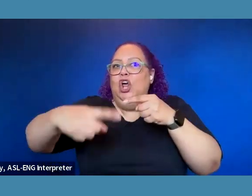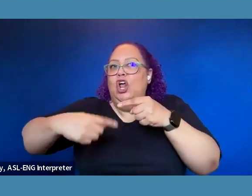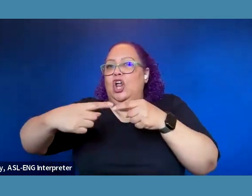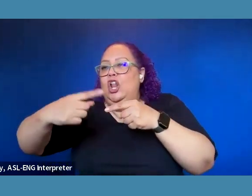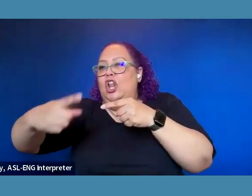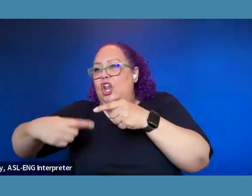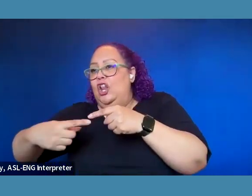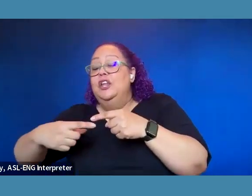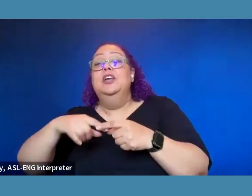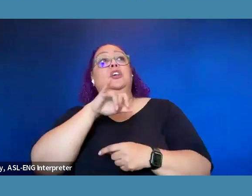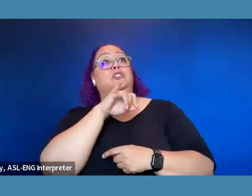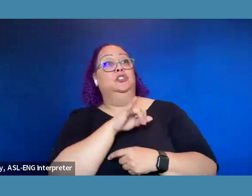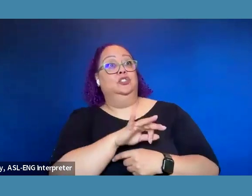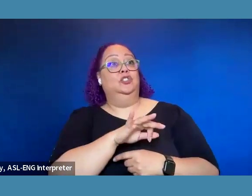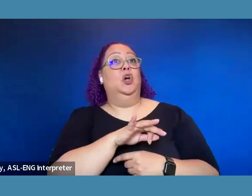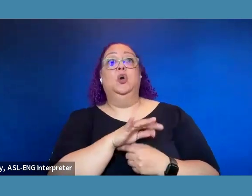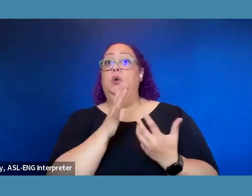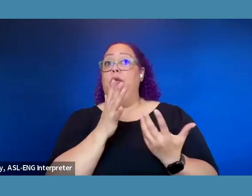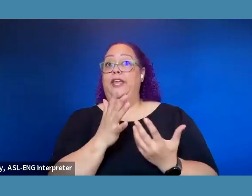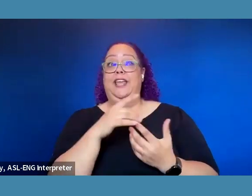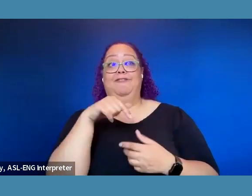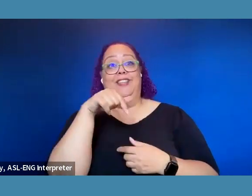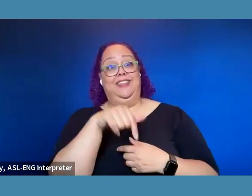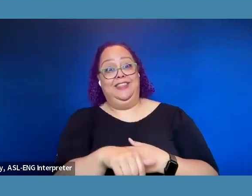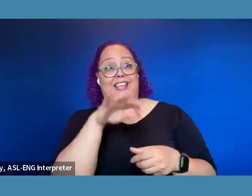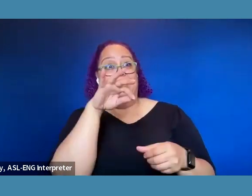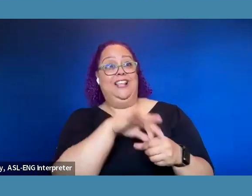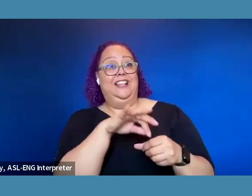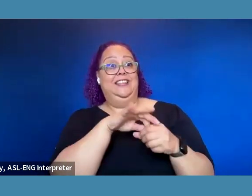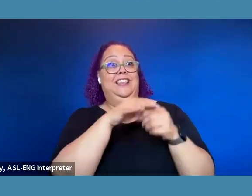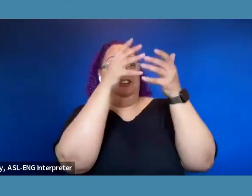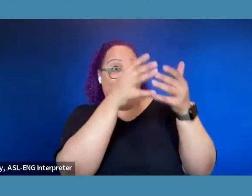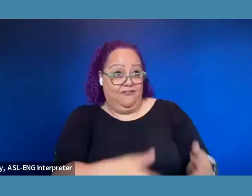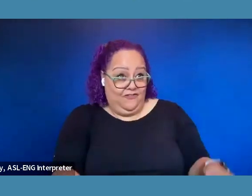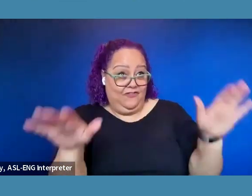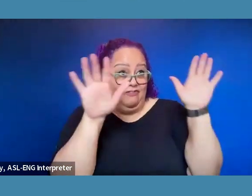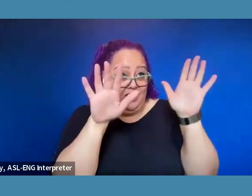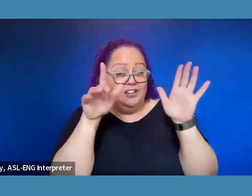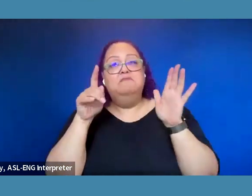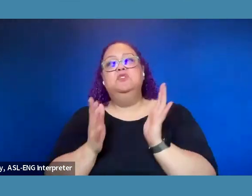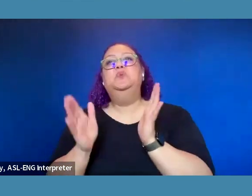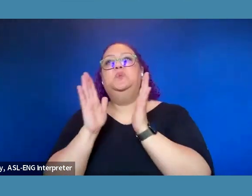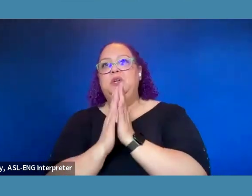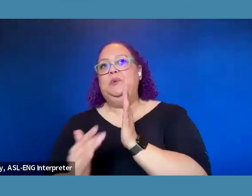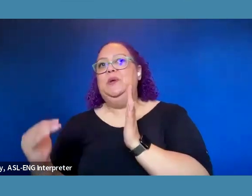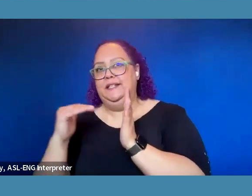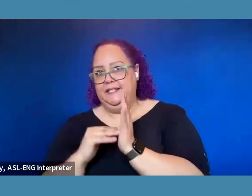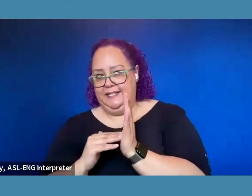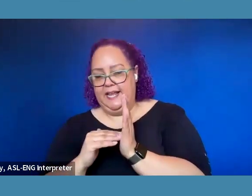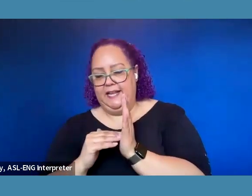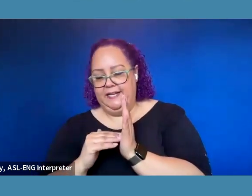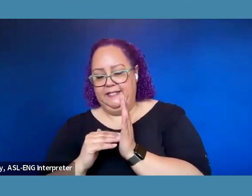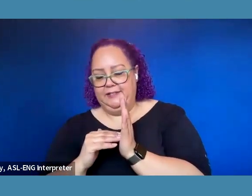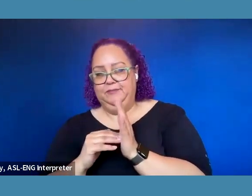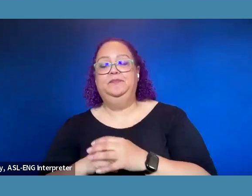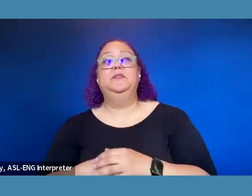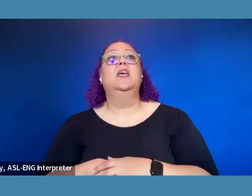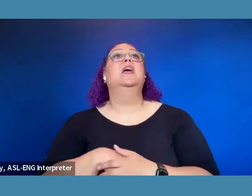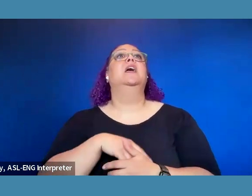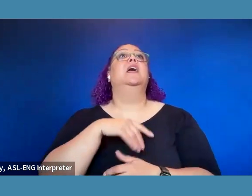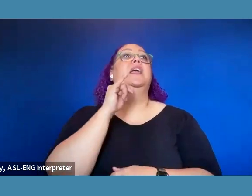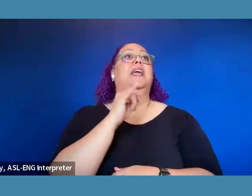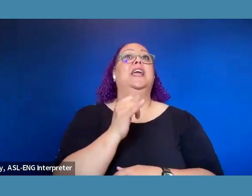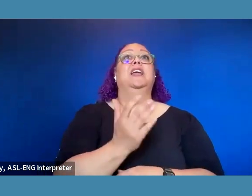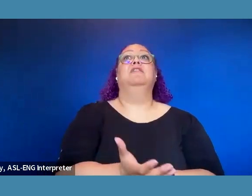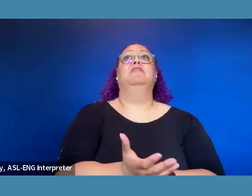after this election cycle before after last election cycle, prior to this election cycle, you'll want to do that.